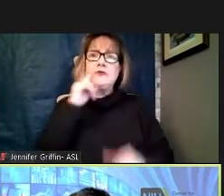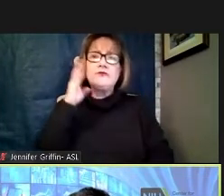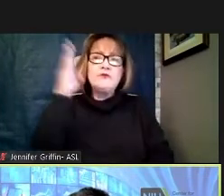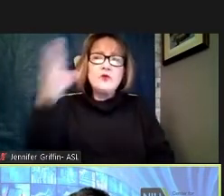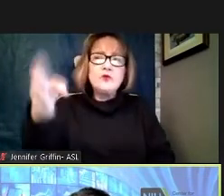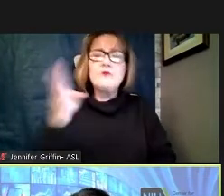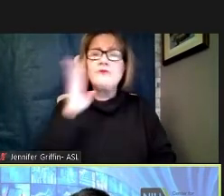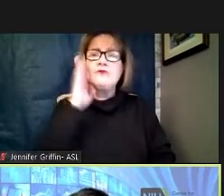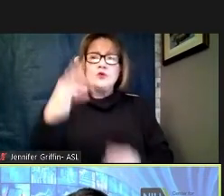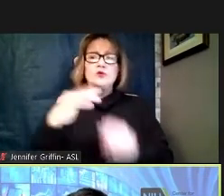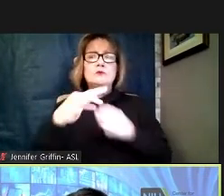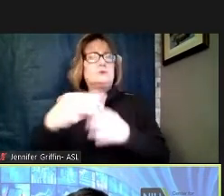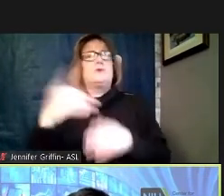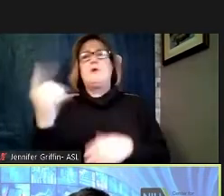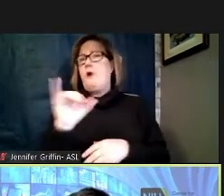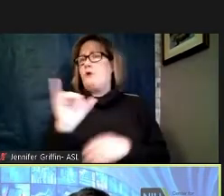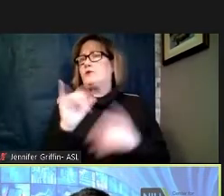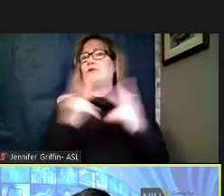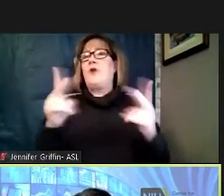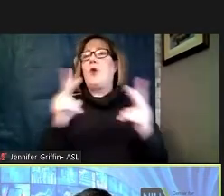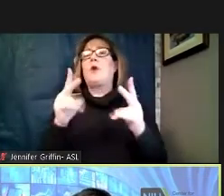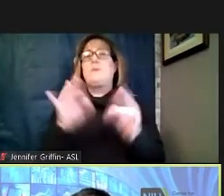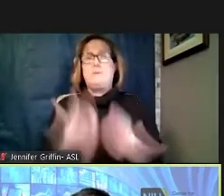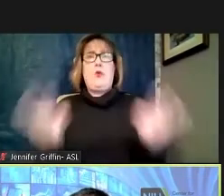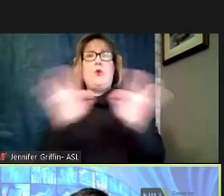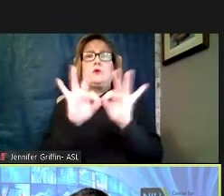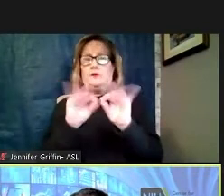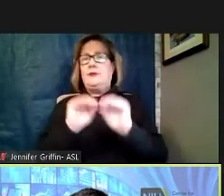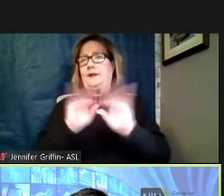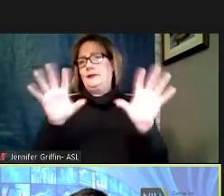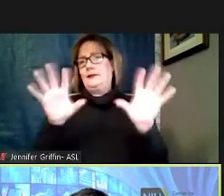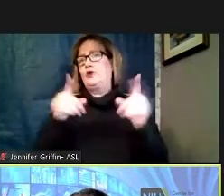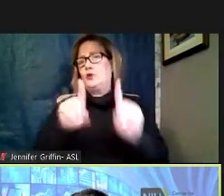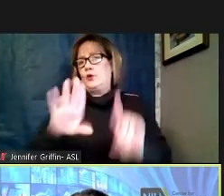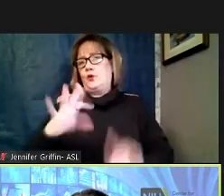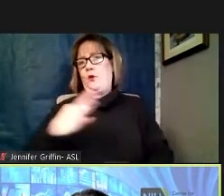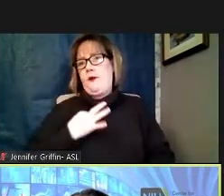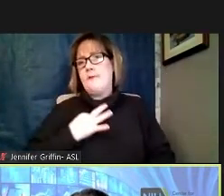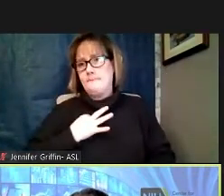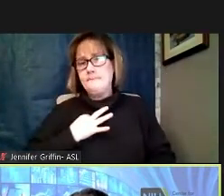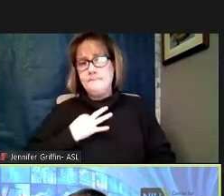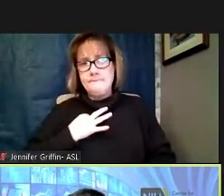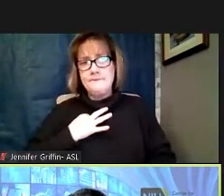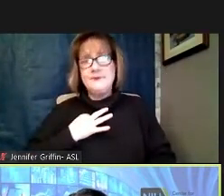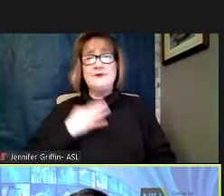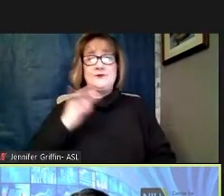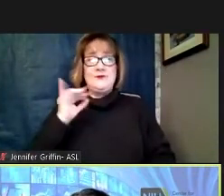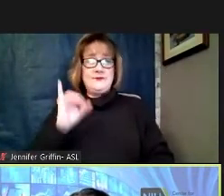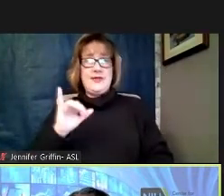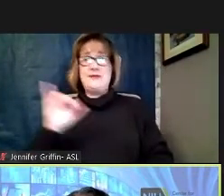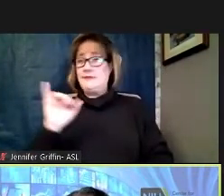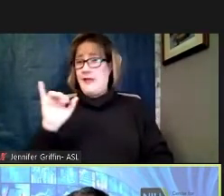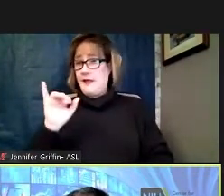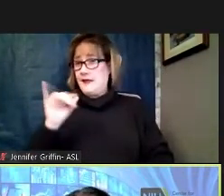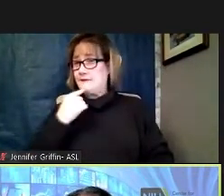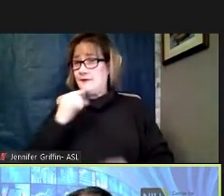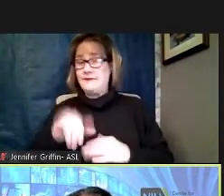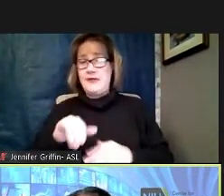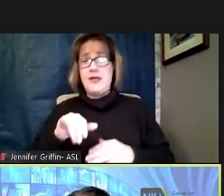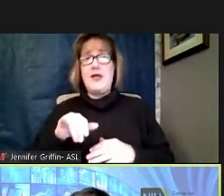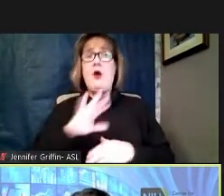future directions is also important to be clear in your application. So, like I said,